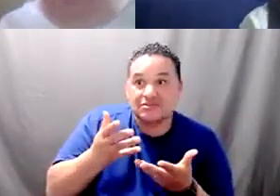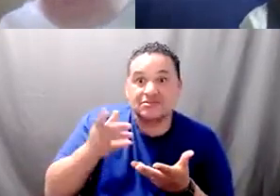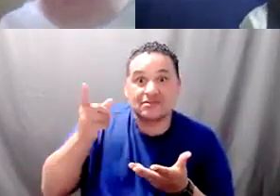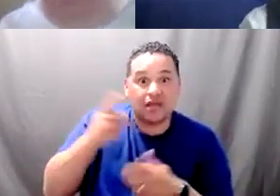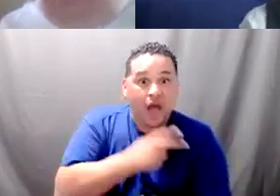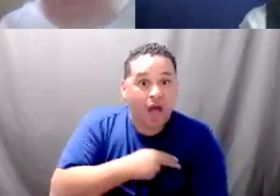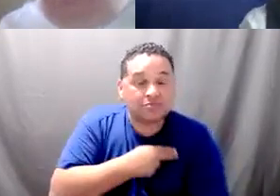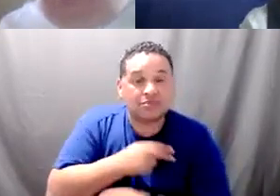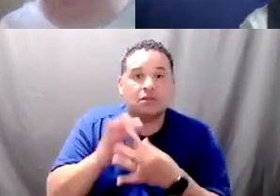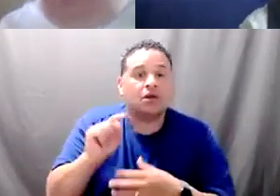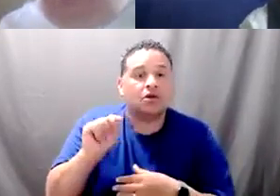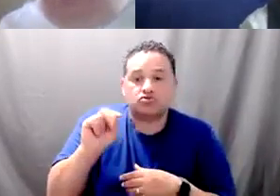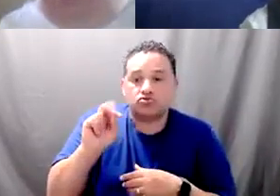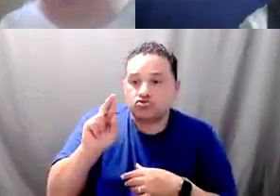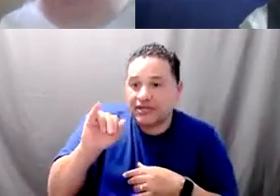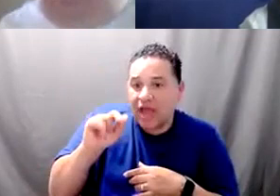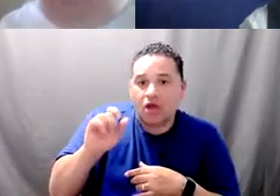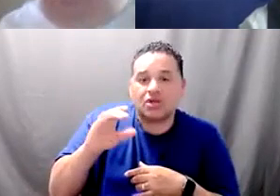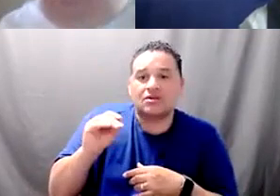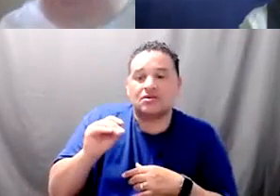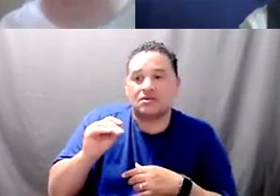regarding triage and prioritization?